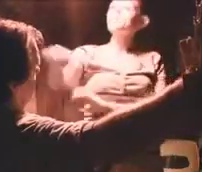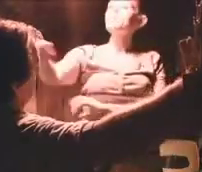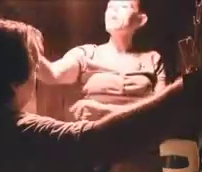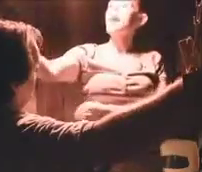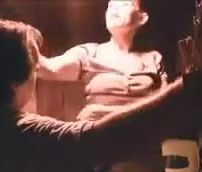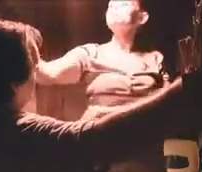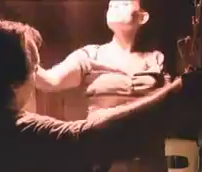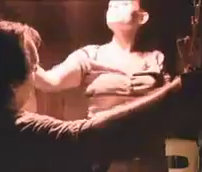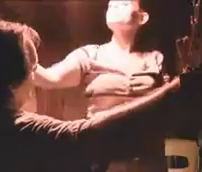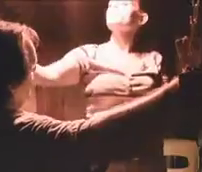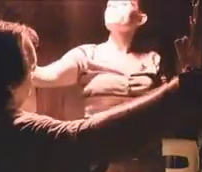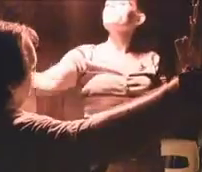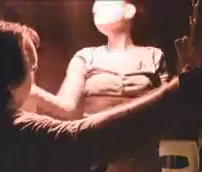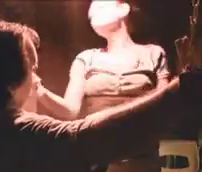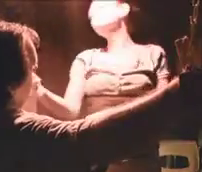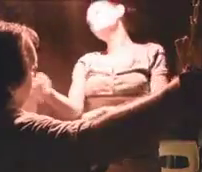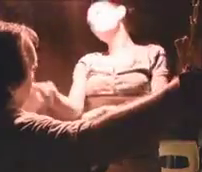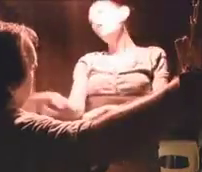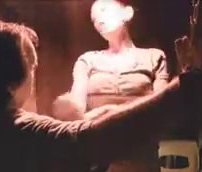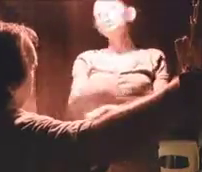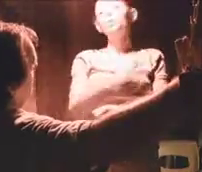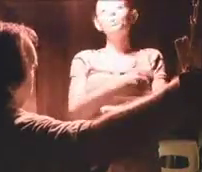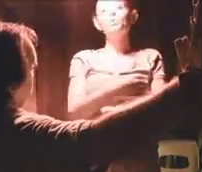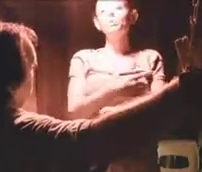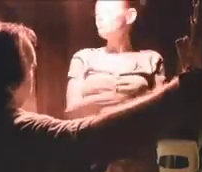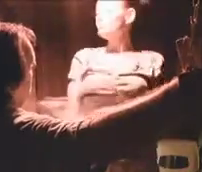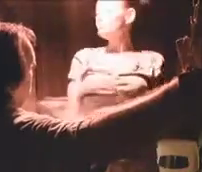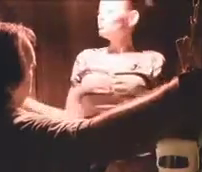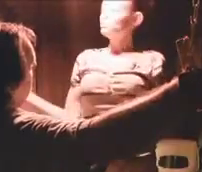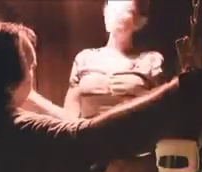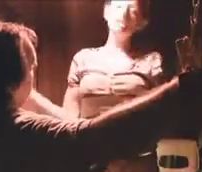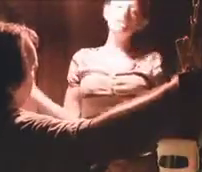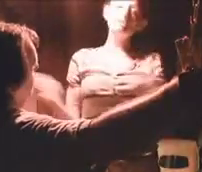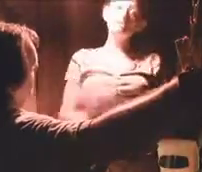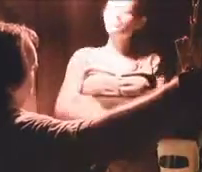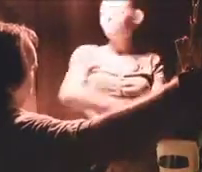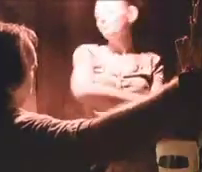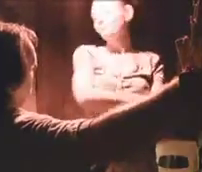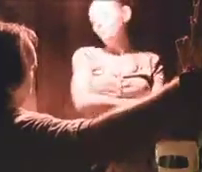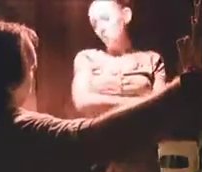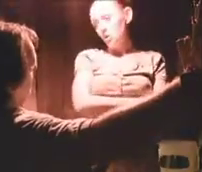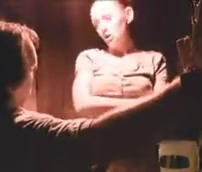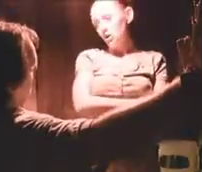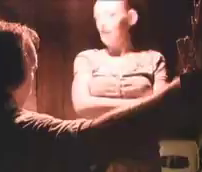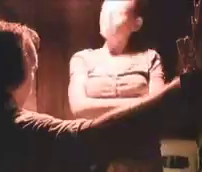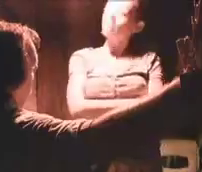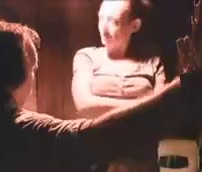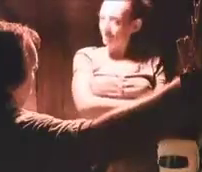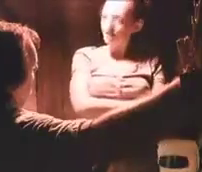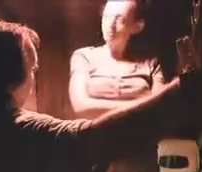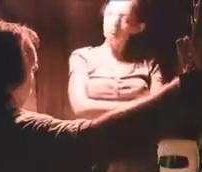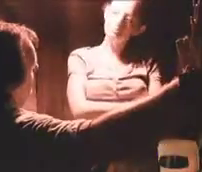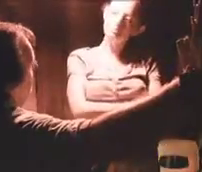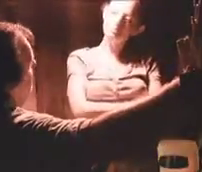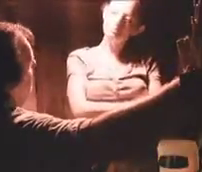Let me ask you something. Are you religious or